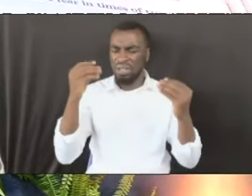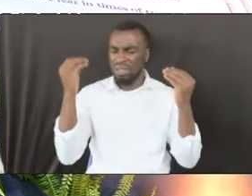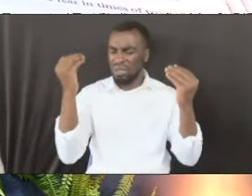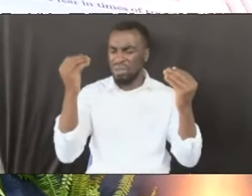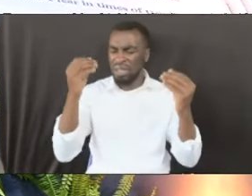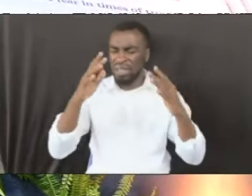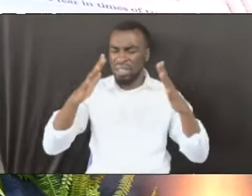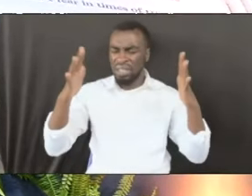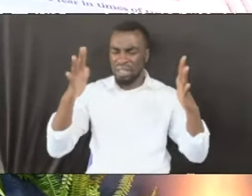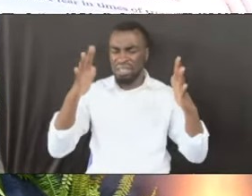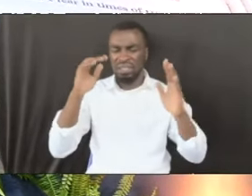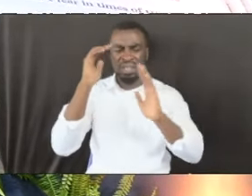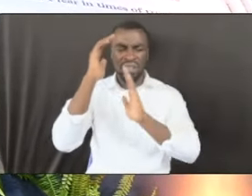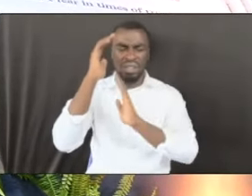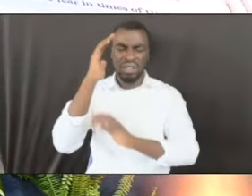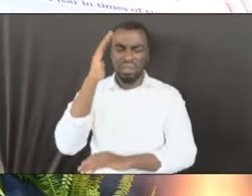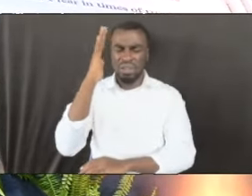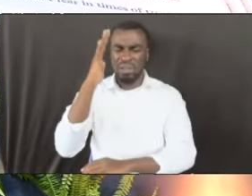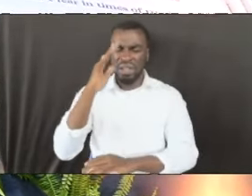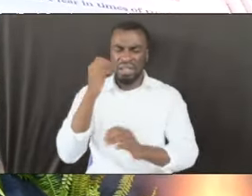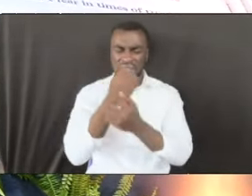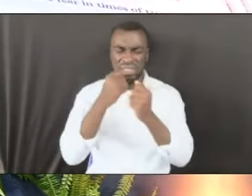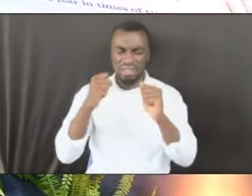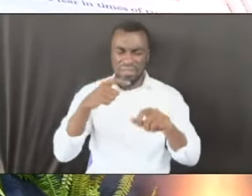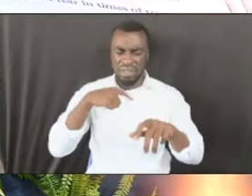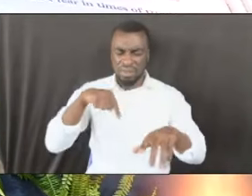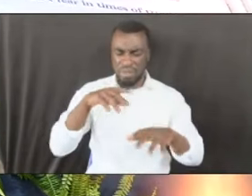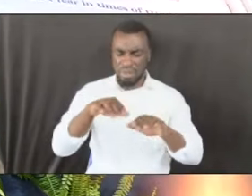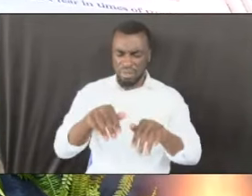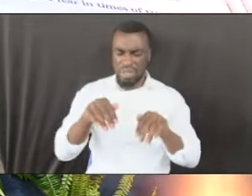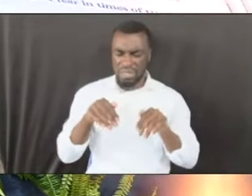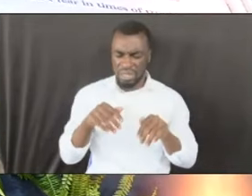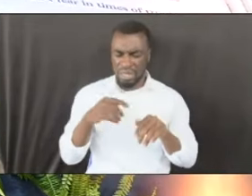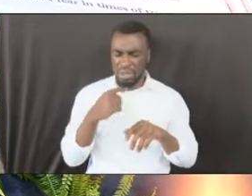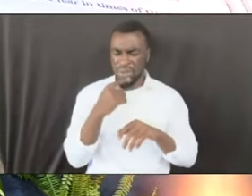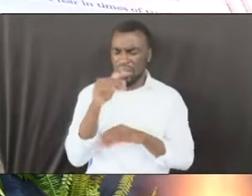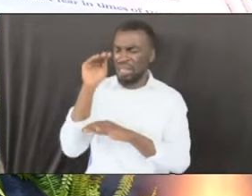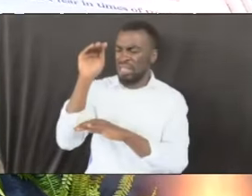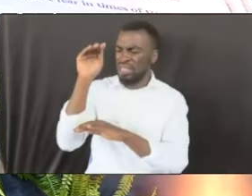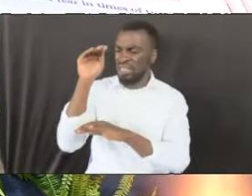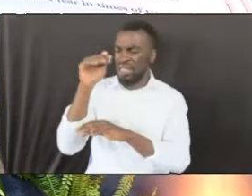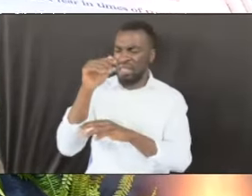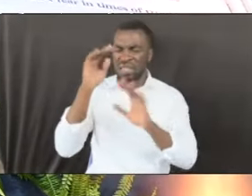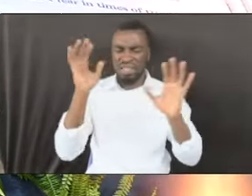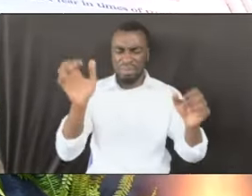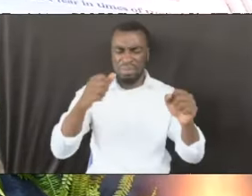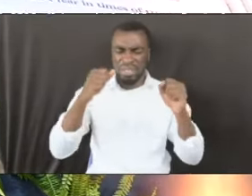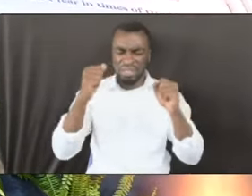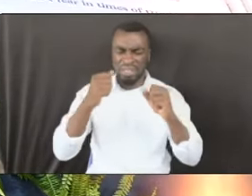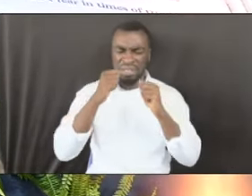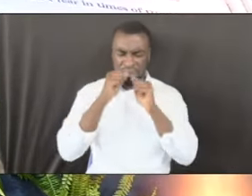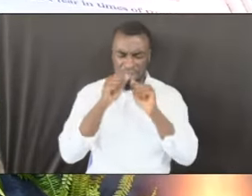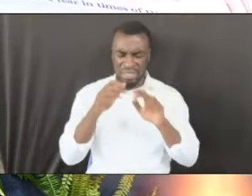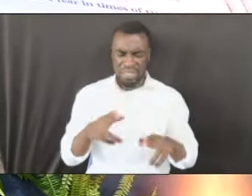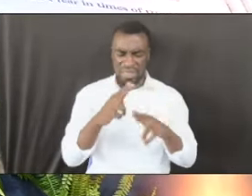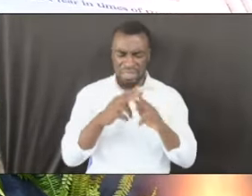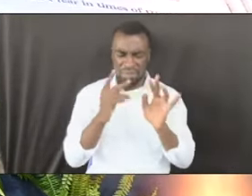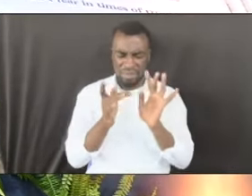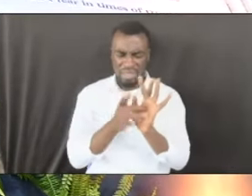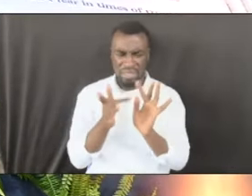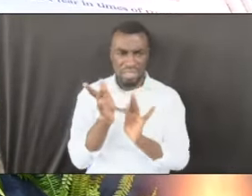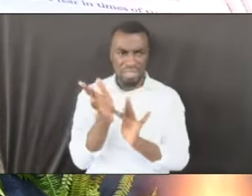and Savior we have been waiting for. For we ask that in the mighty and blessed name of